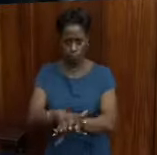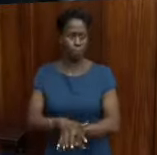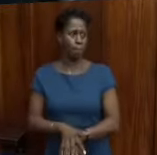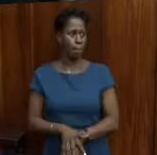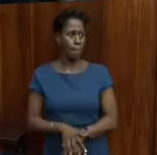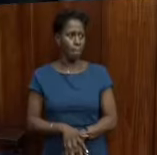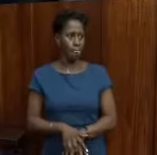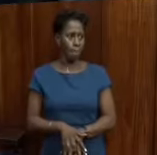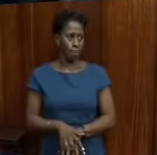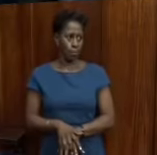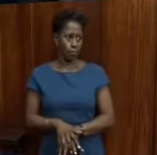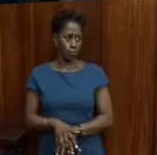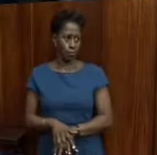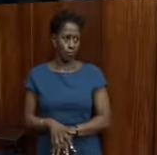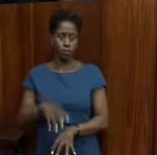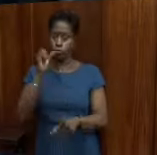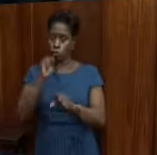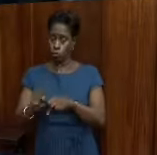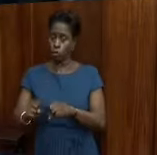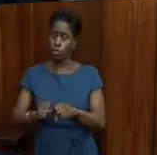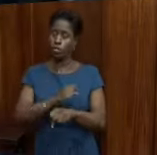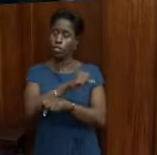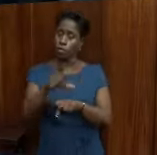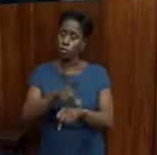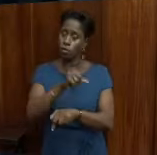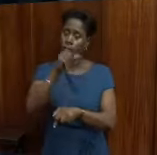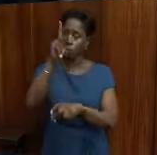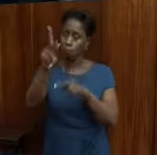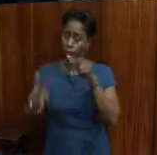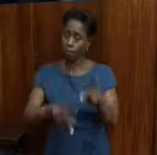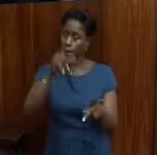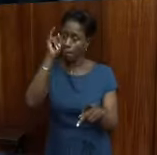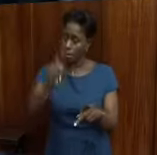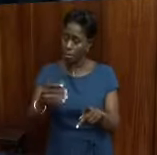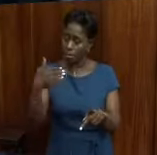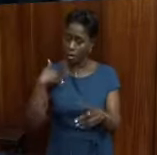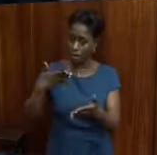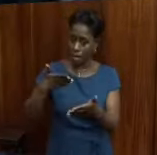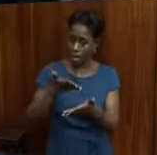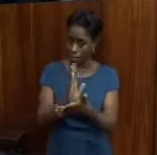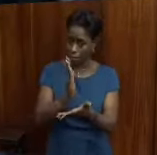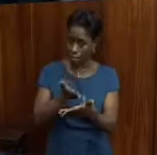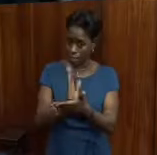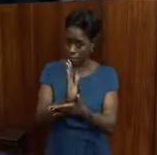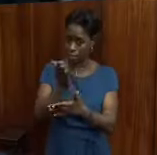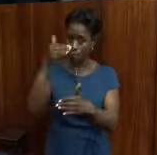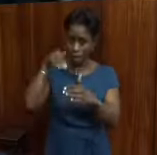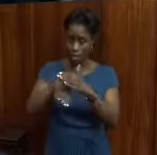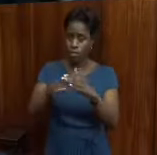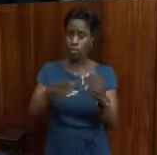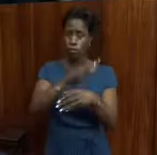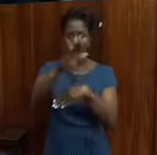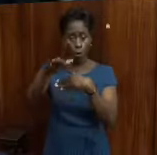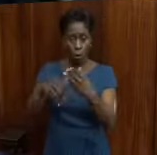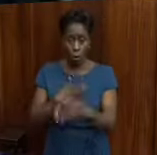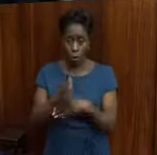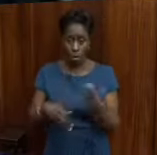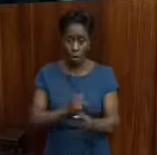access to all public beaches, a right which will be enshrined in appropriate legislation.